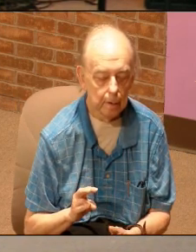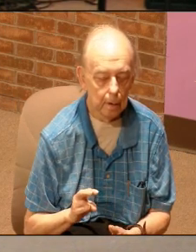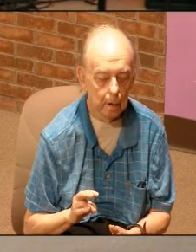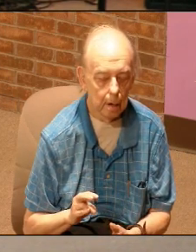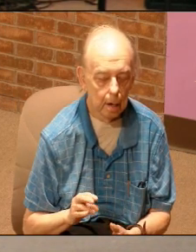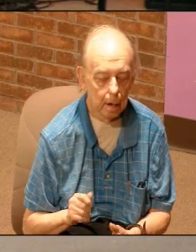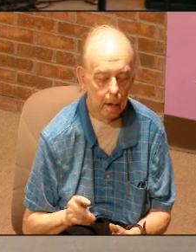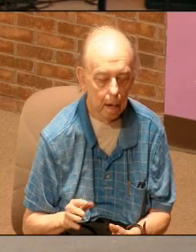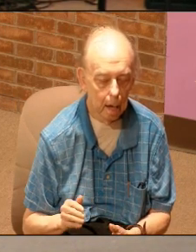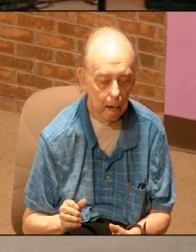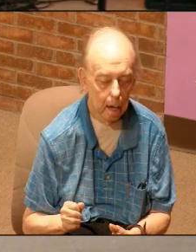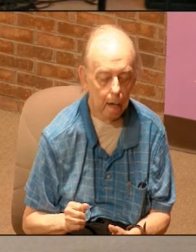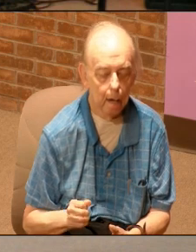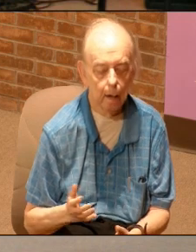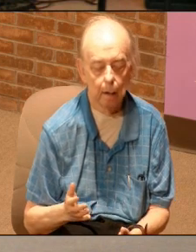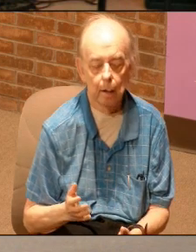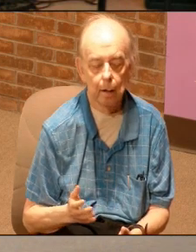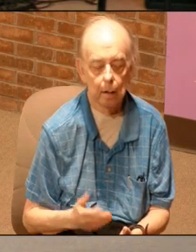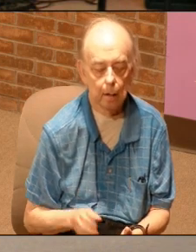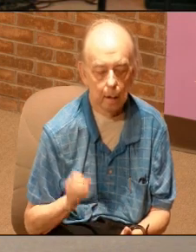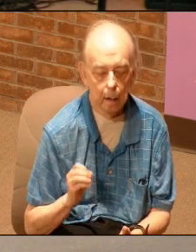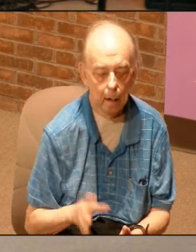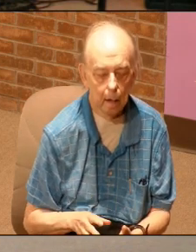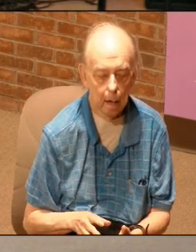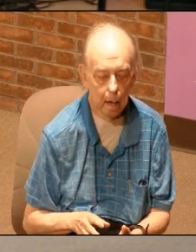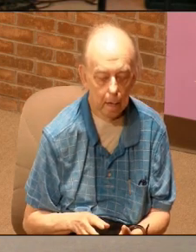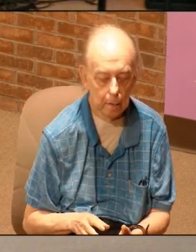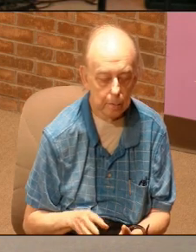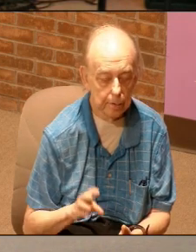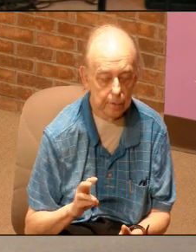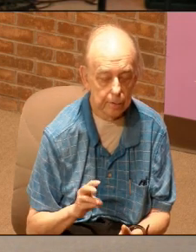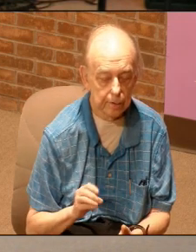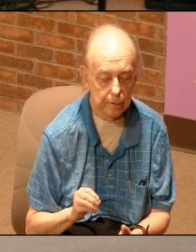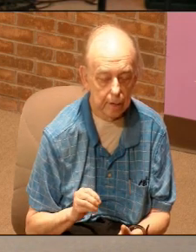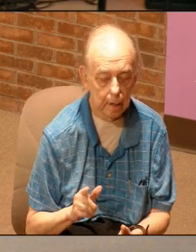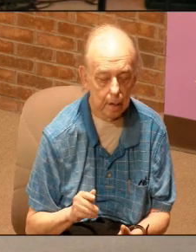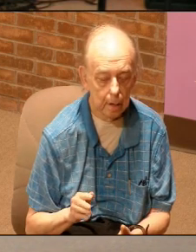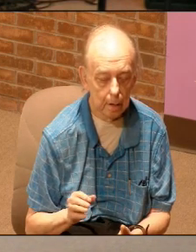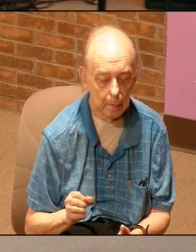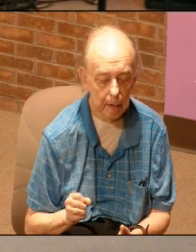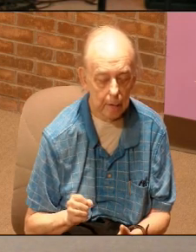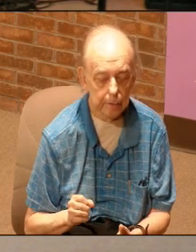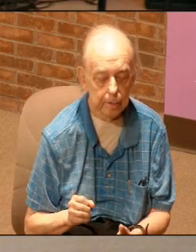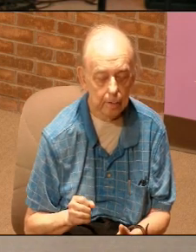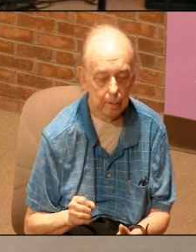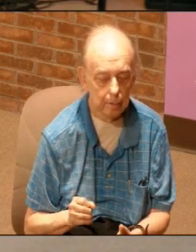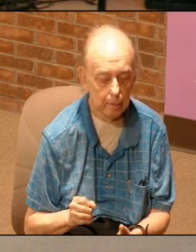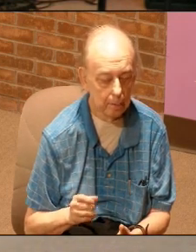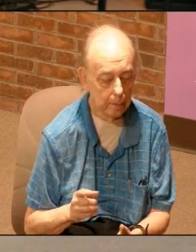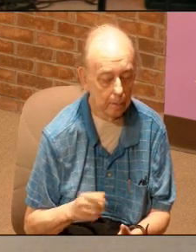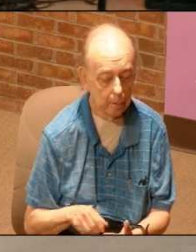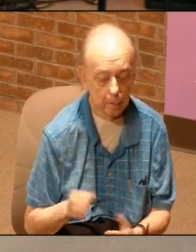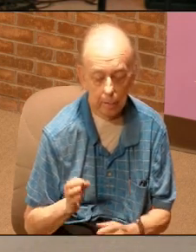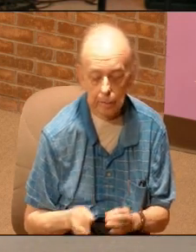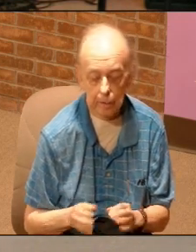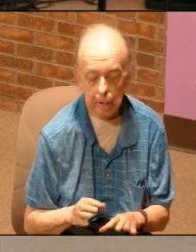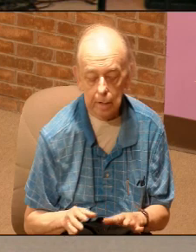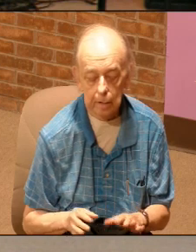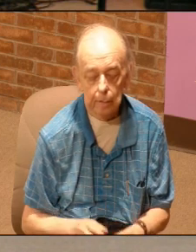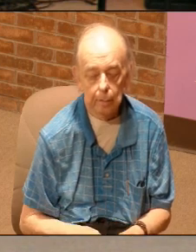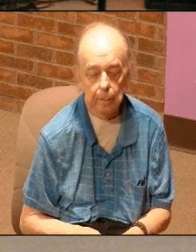I've got to lose the 60 pounds. So what he decided to